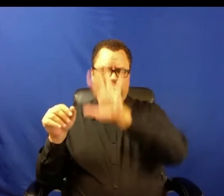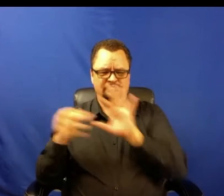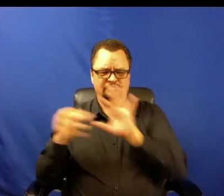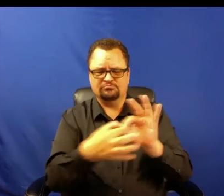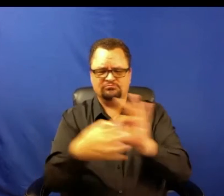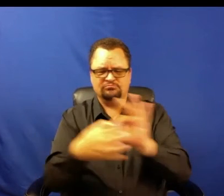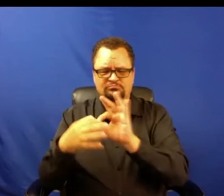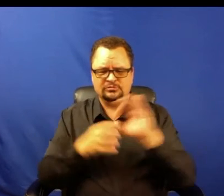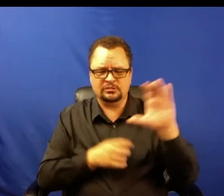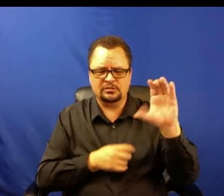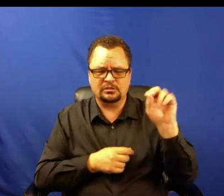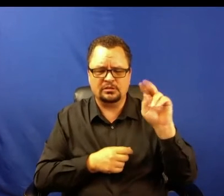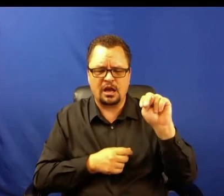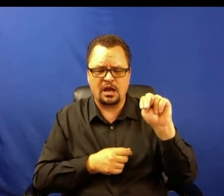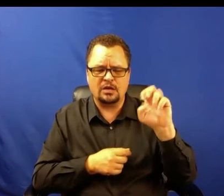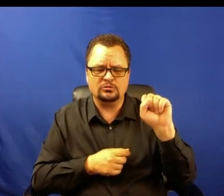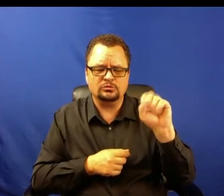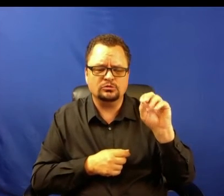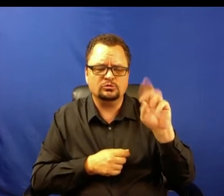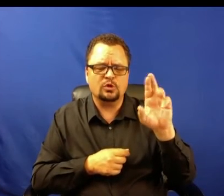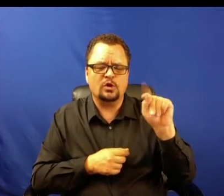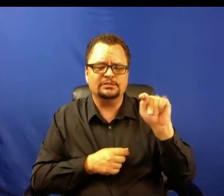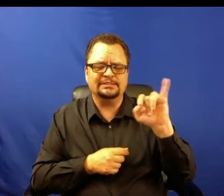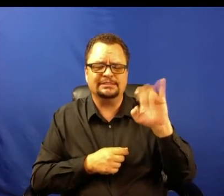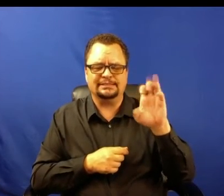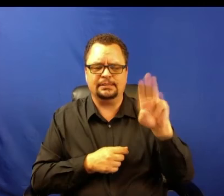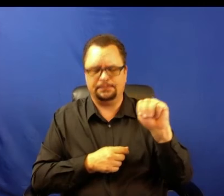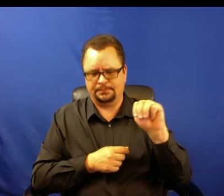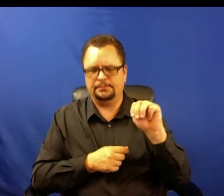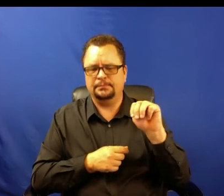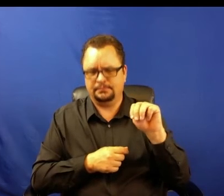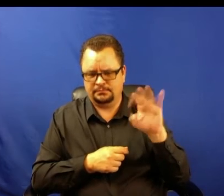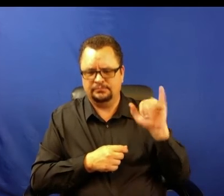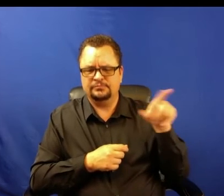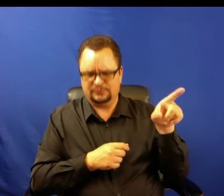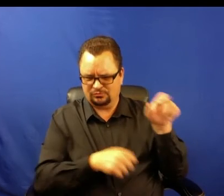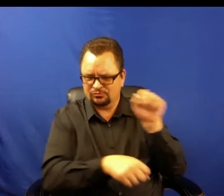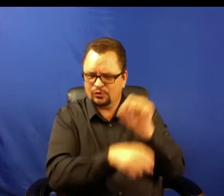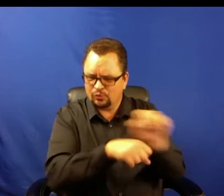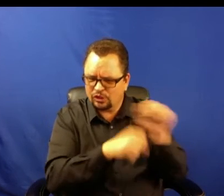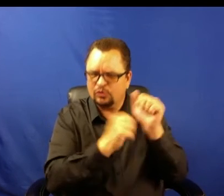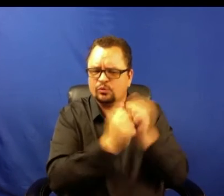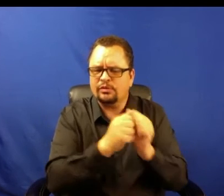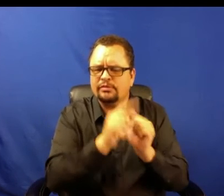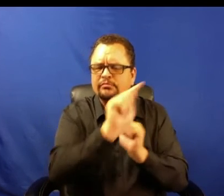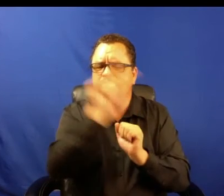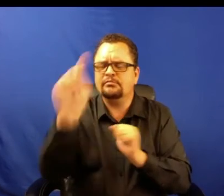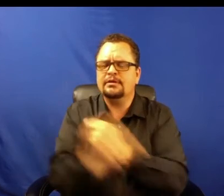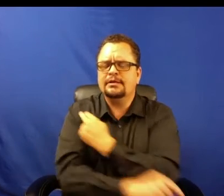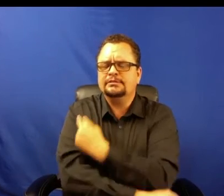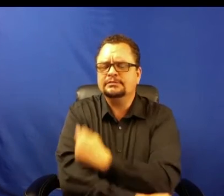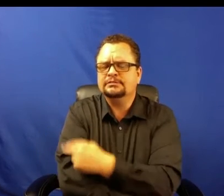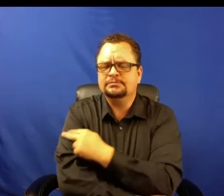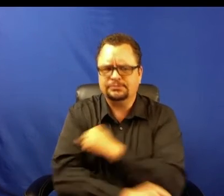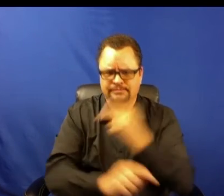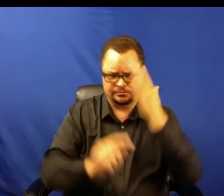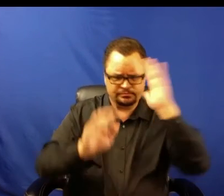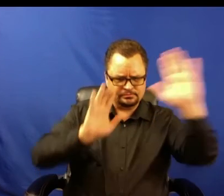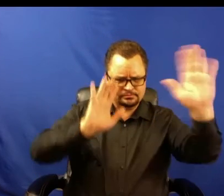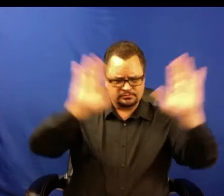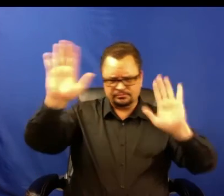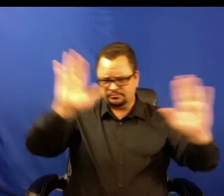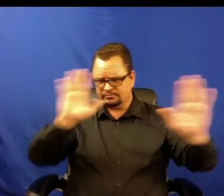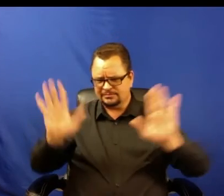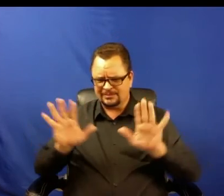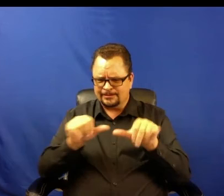is consistent and fluid transfer of patients among systems and